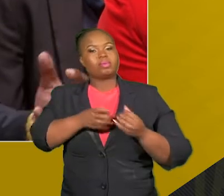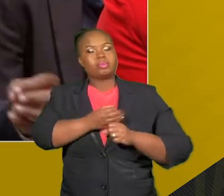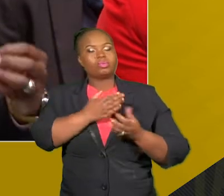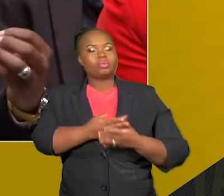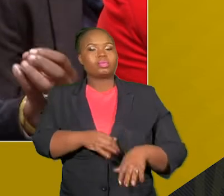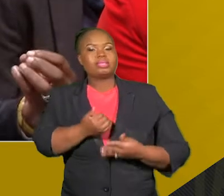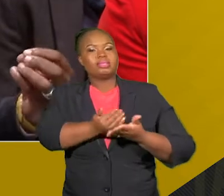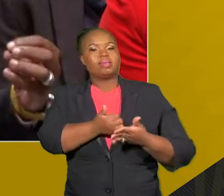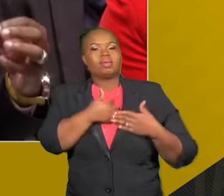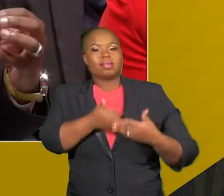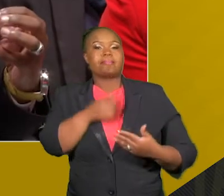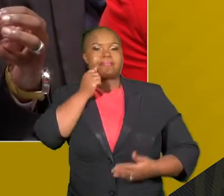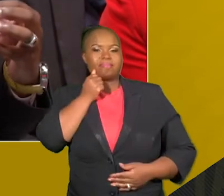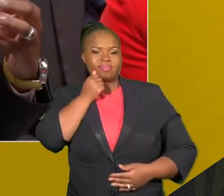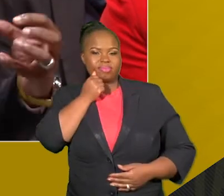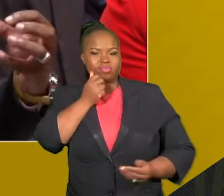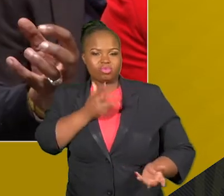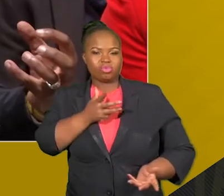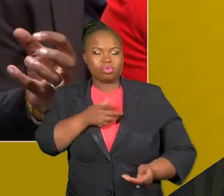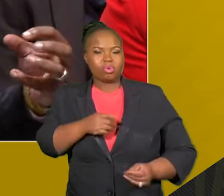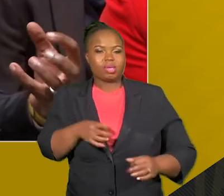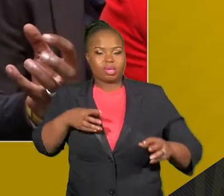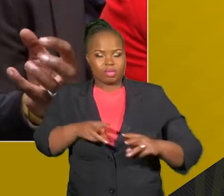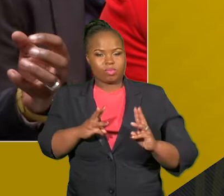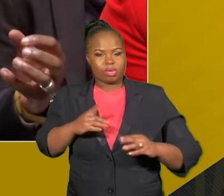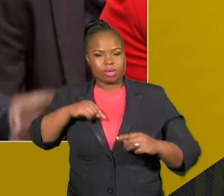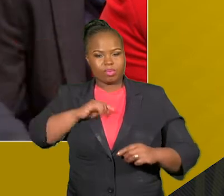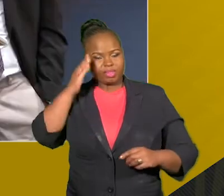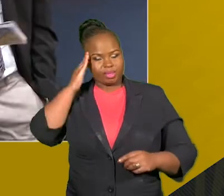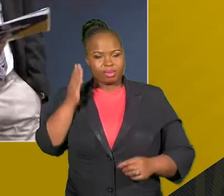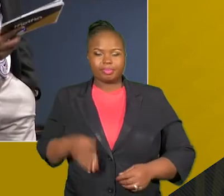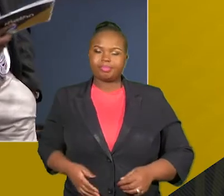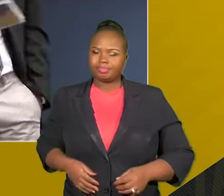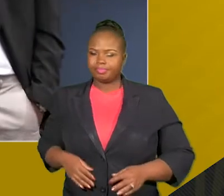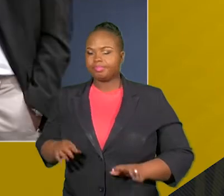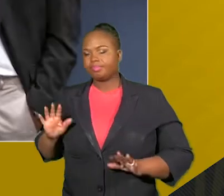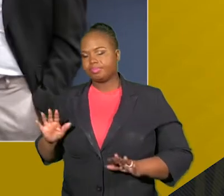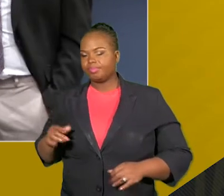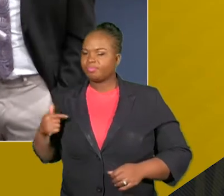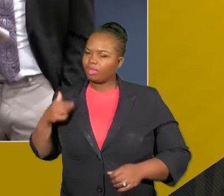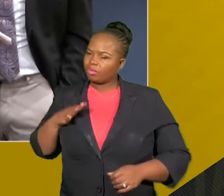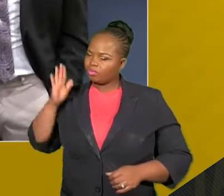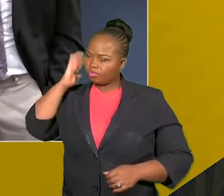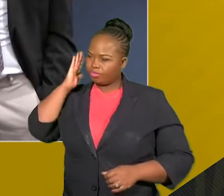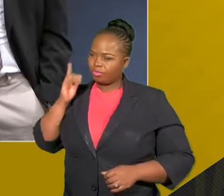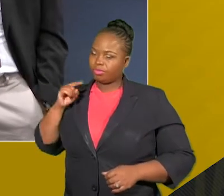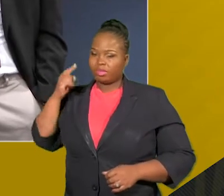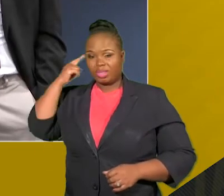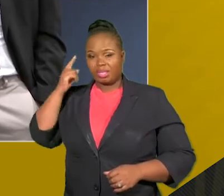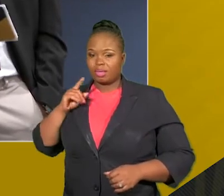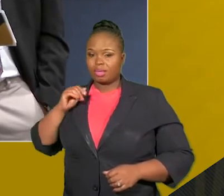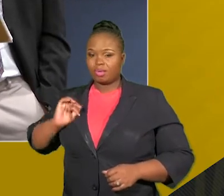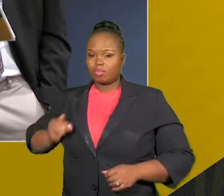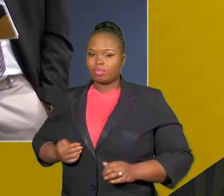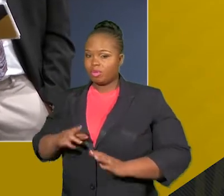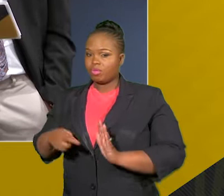seat and to change the way we think as men. Quick one before see back to Nicolette, I want to find out, do you think ukuthi abantu besifazane bayidlala